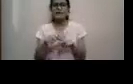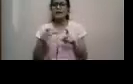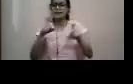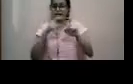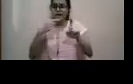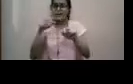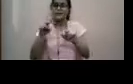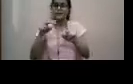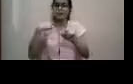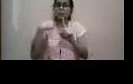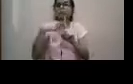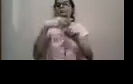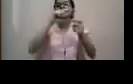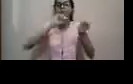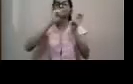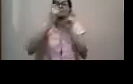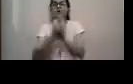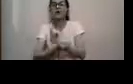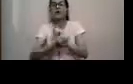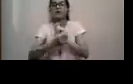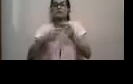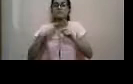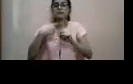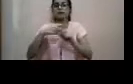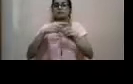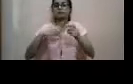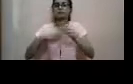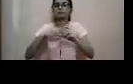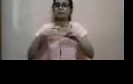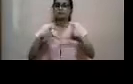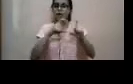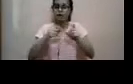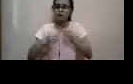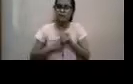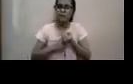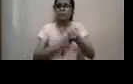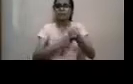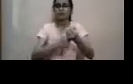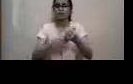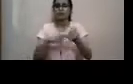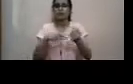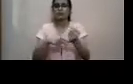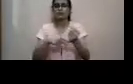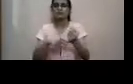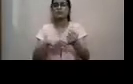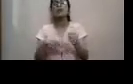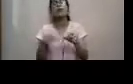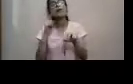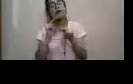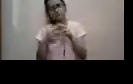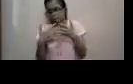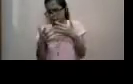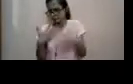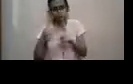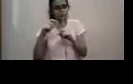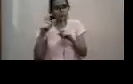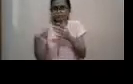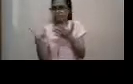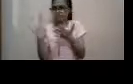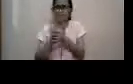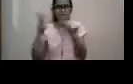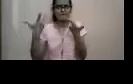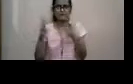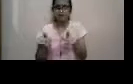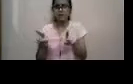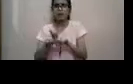actions. Generally, people can make it clear that what we have done is something they do